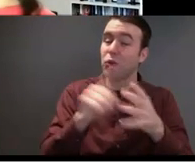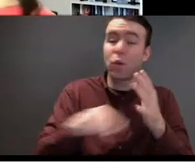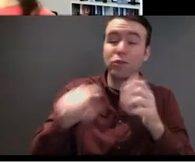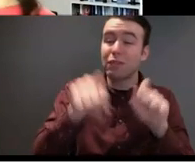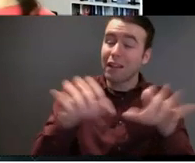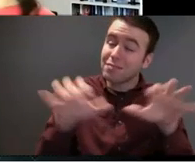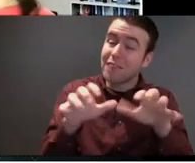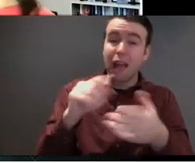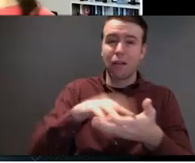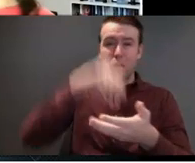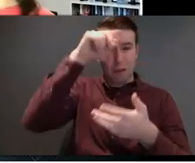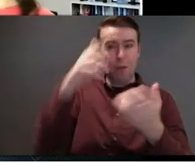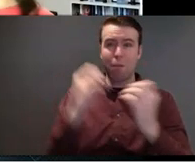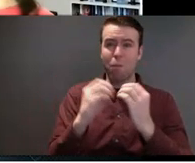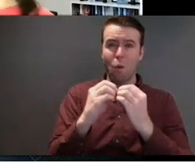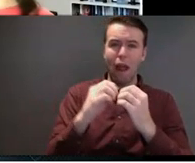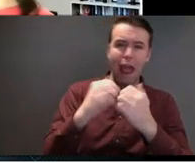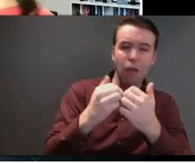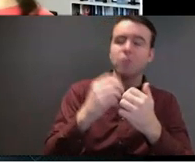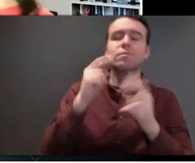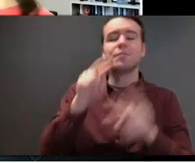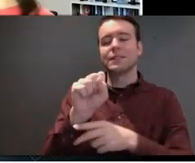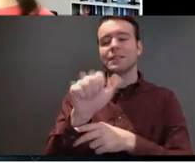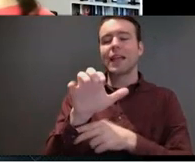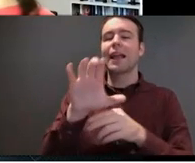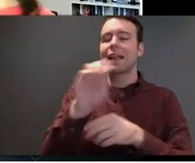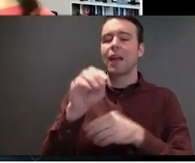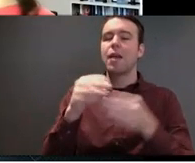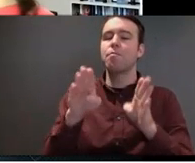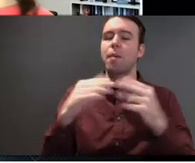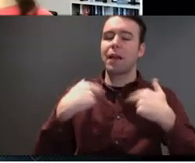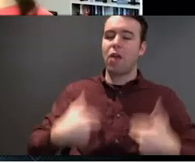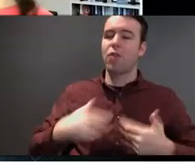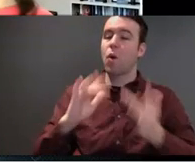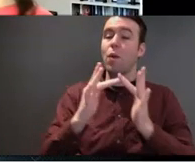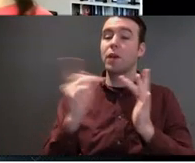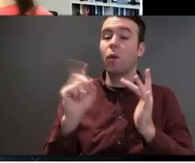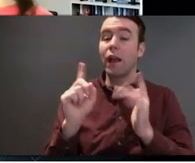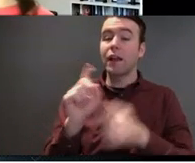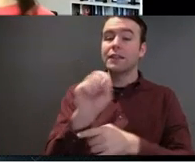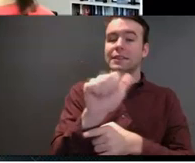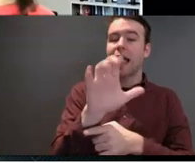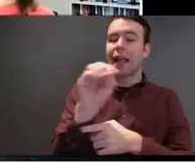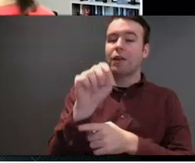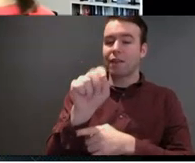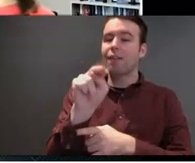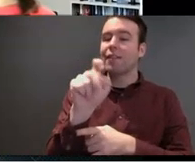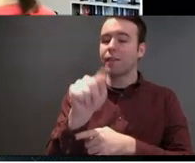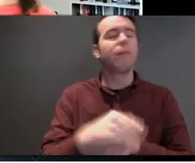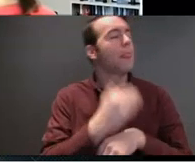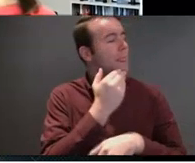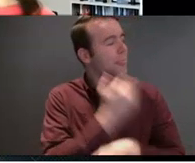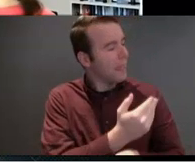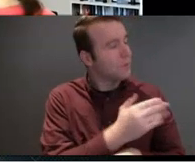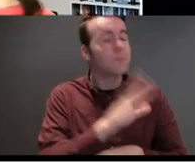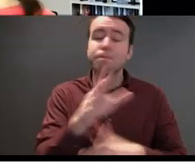learn what you can do to get tested, visit the Sacramento County Public Health website at saccounty.net. Thank you, Sandeep.